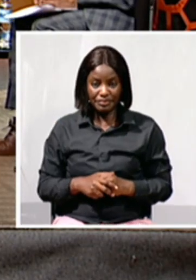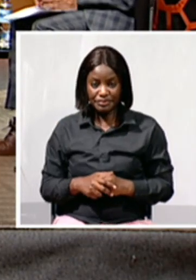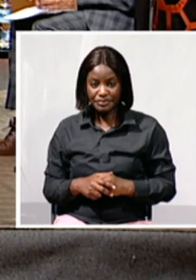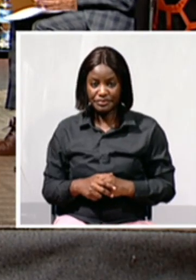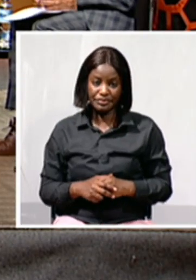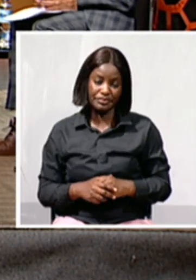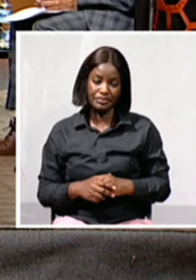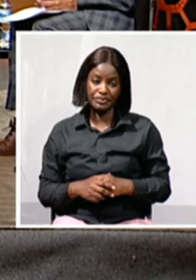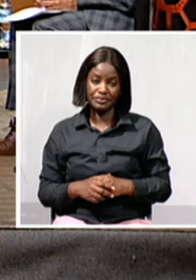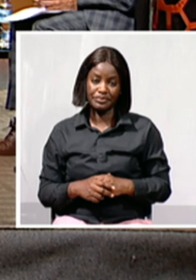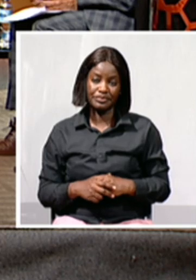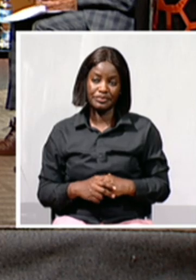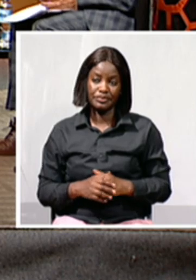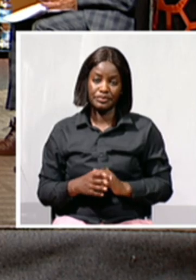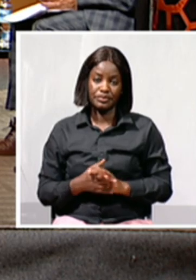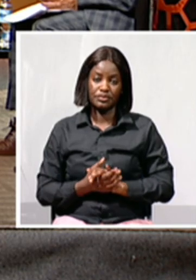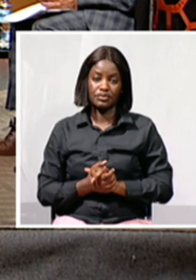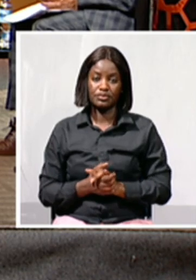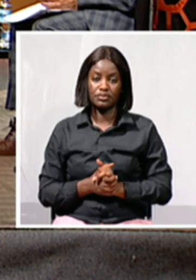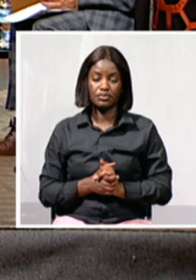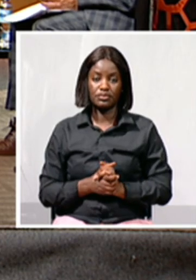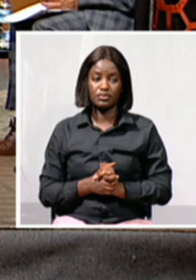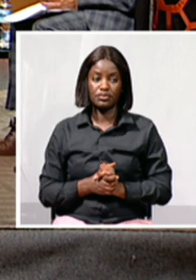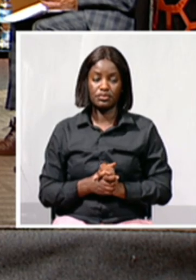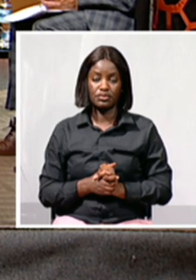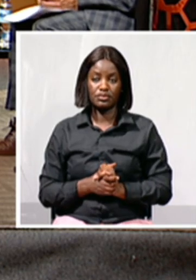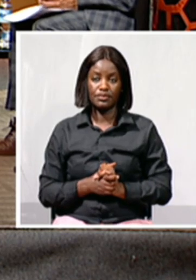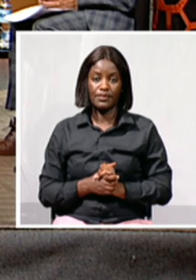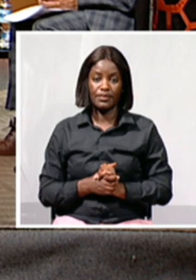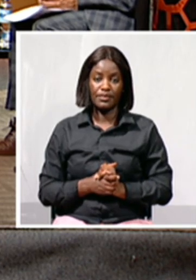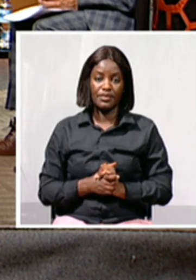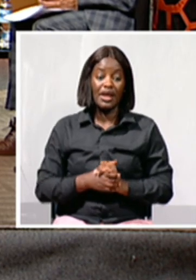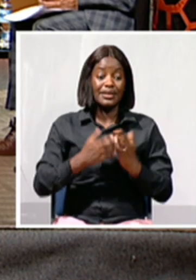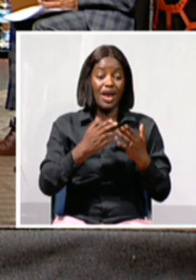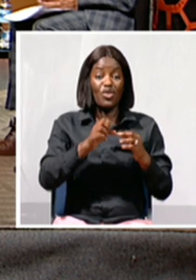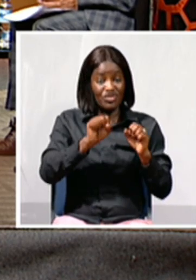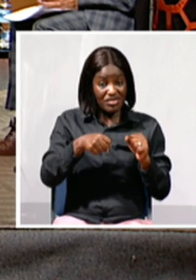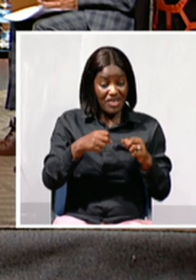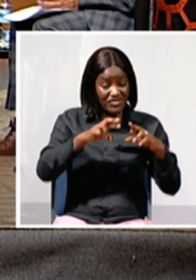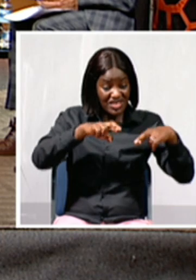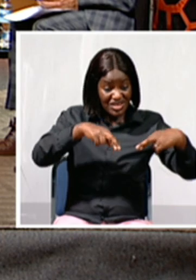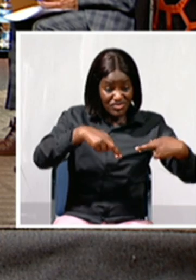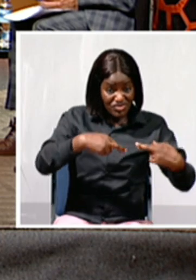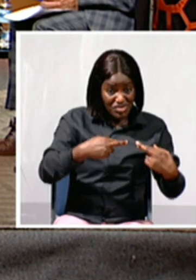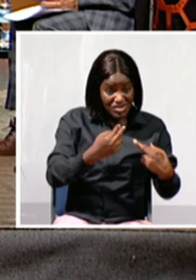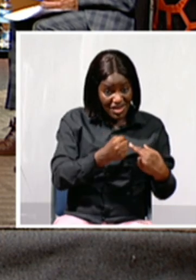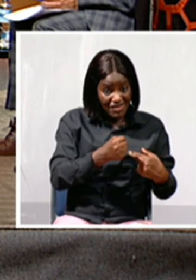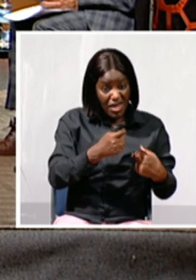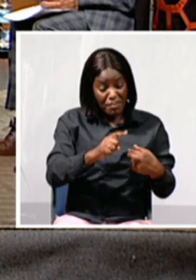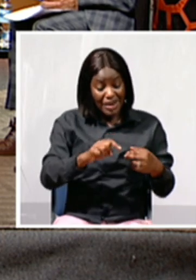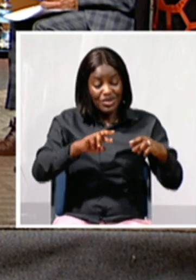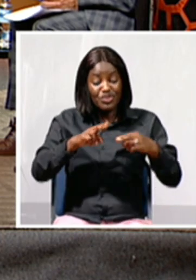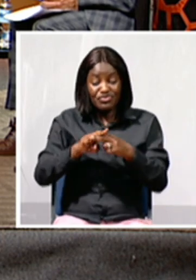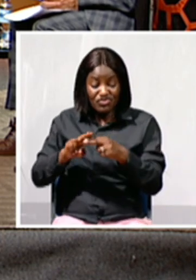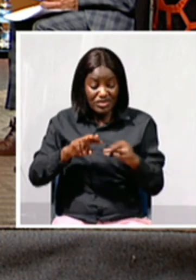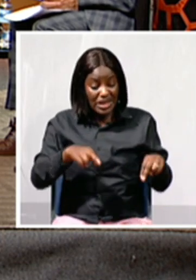about this process. Yes. But you know, it's one thing to have the tool, something else for the tool to be effective. What do you make of that? I